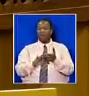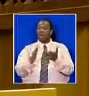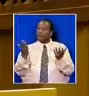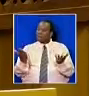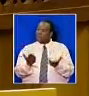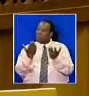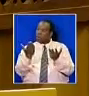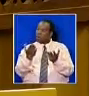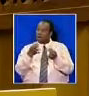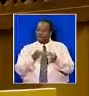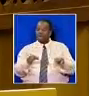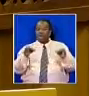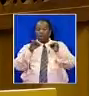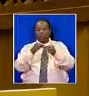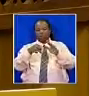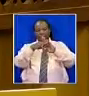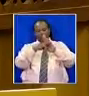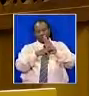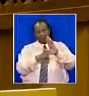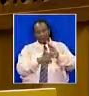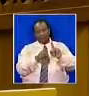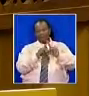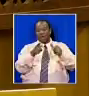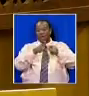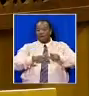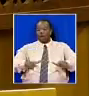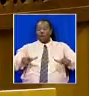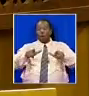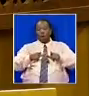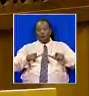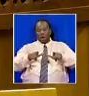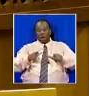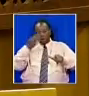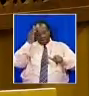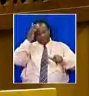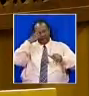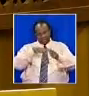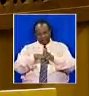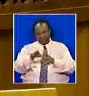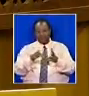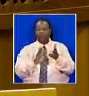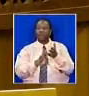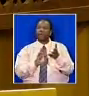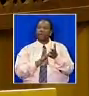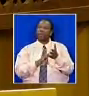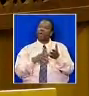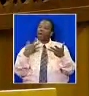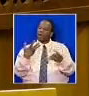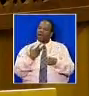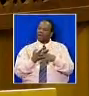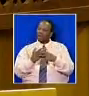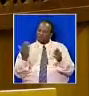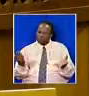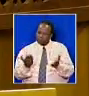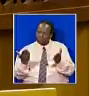of decentralization, local governance, and development, to promote the association and cooperation